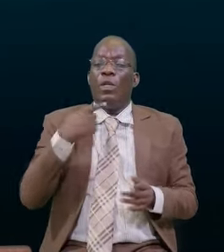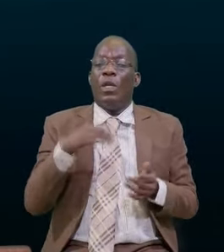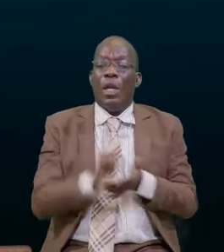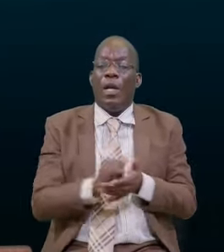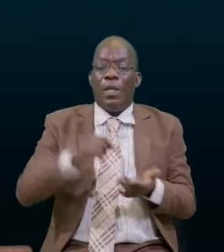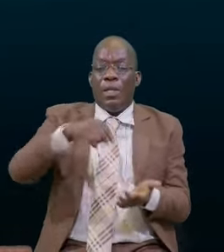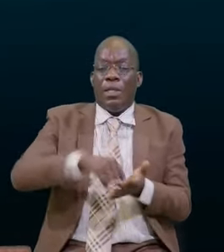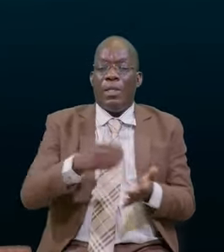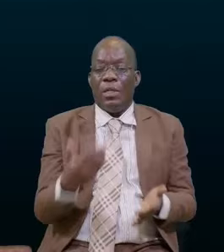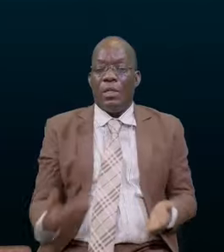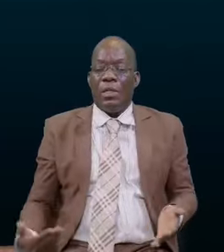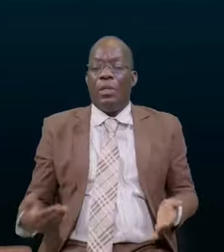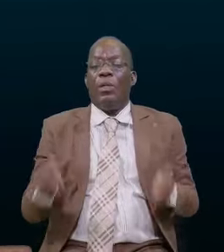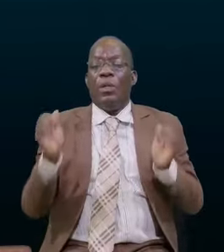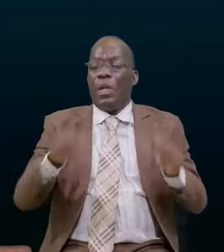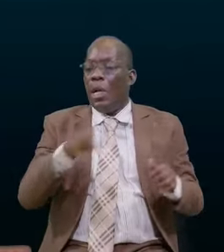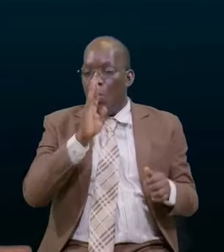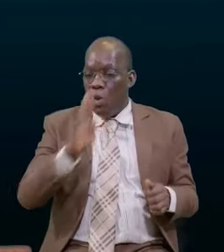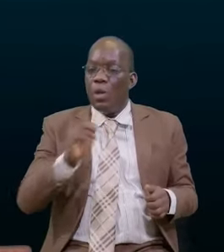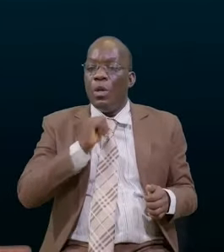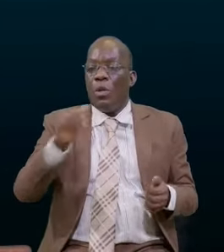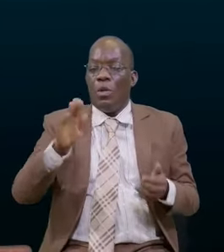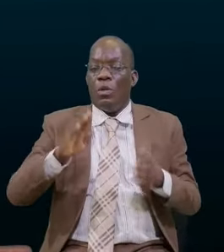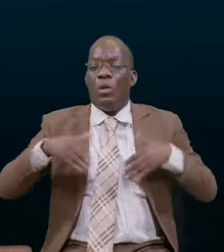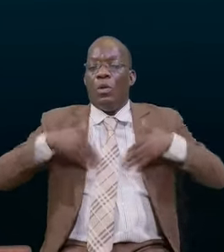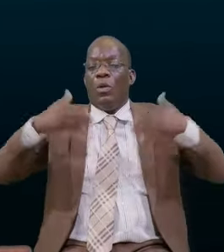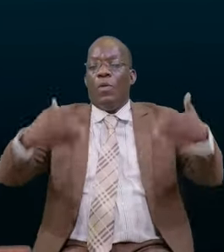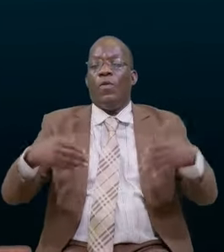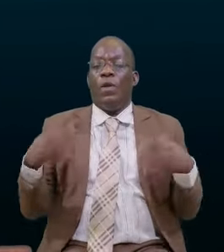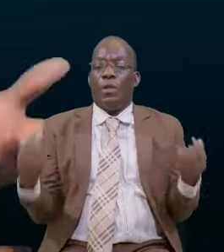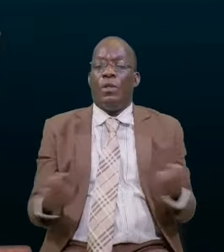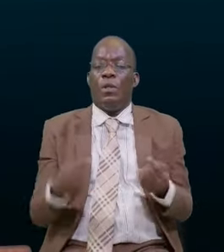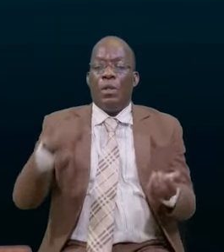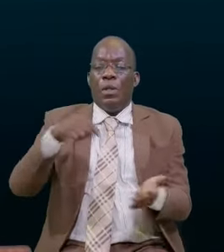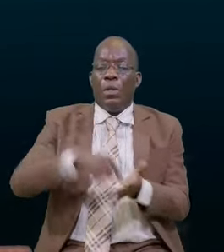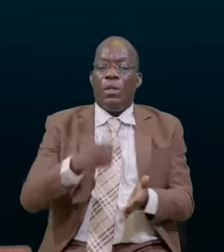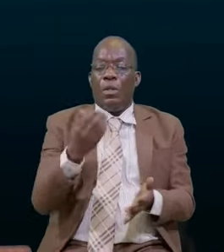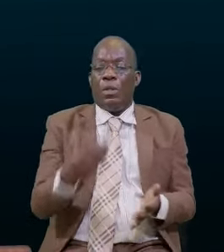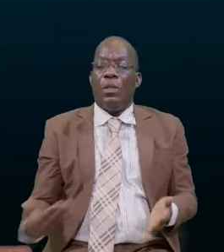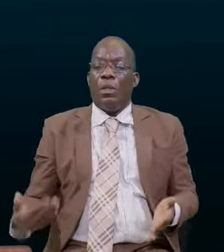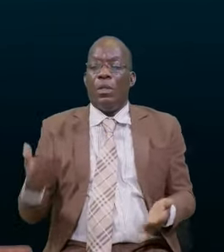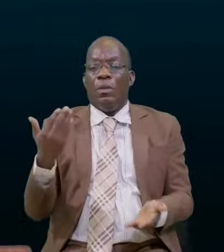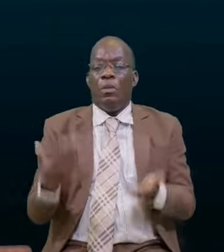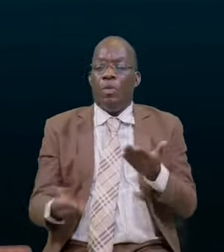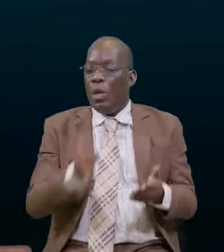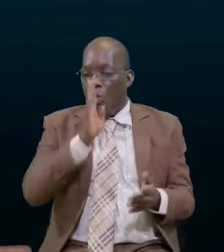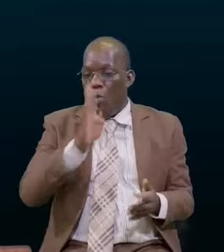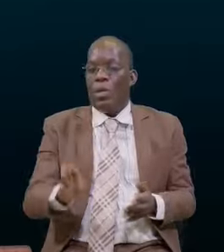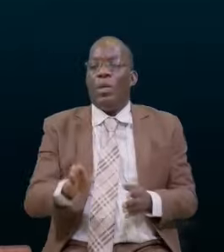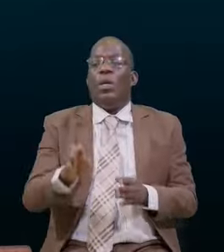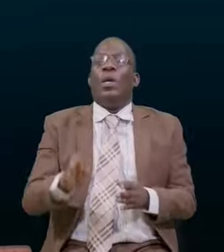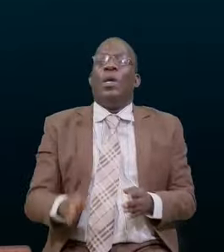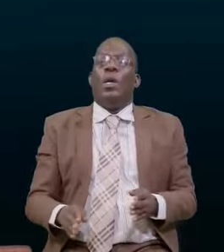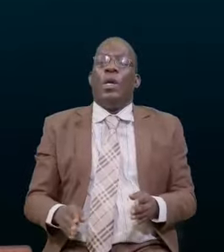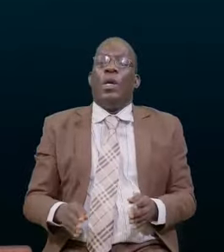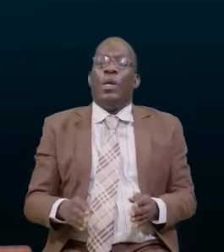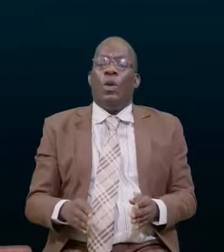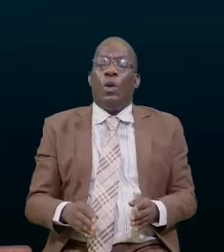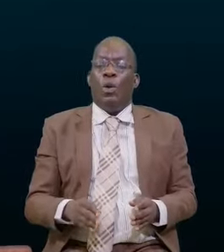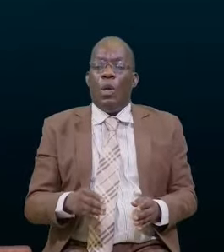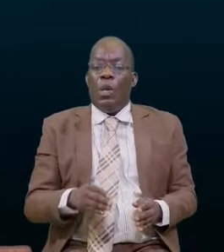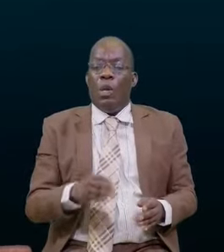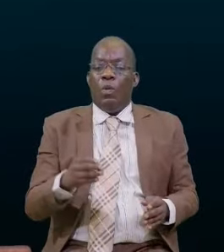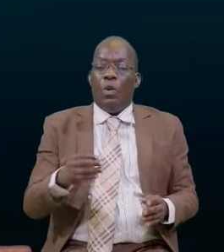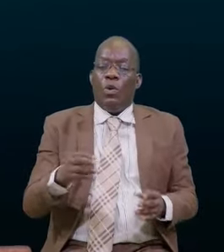unconfessed sins these little foxes could be delayed restitution you are supposed to say I'm sorry to your